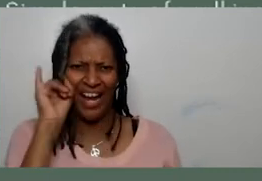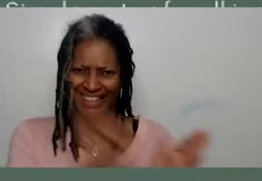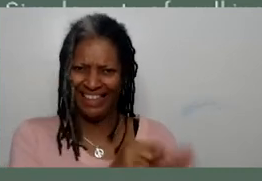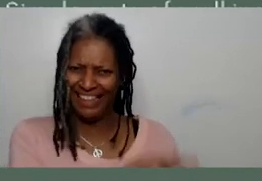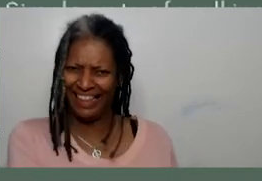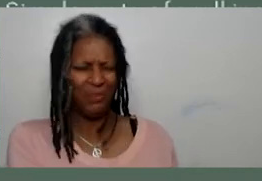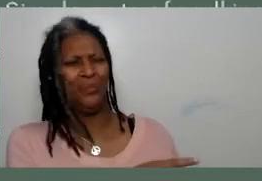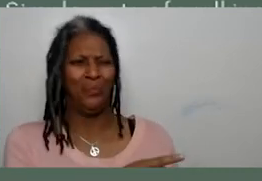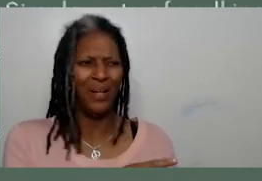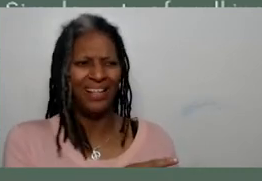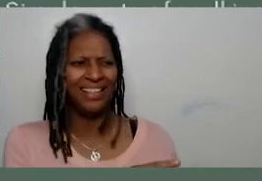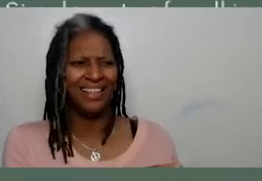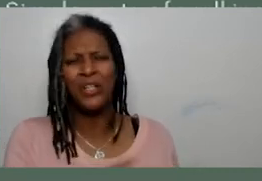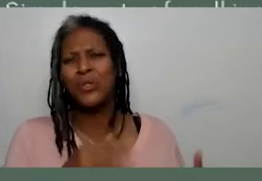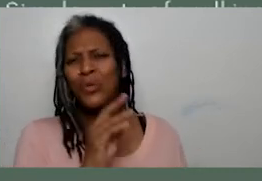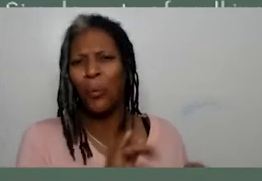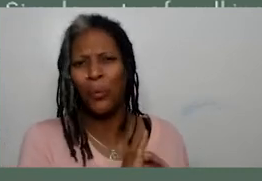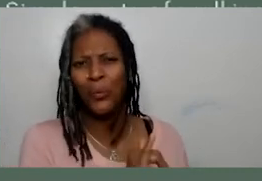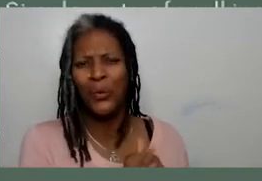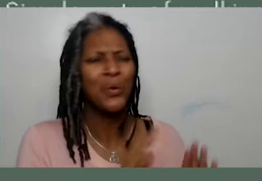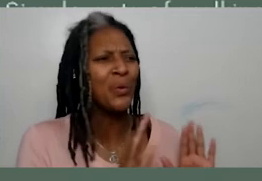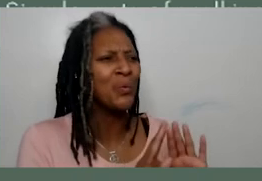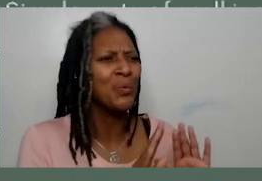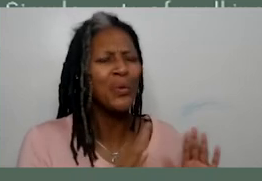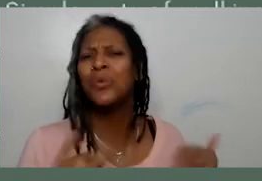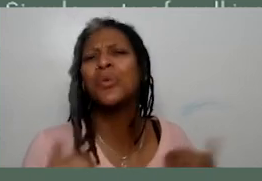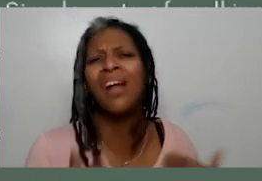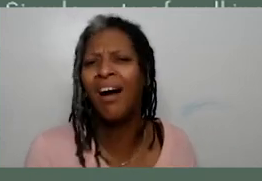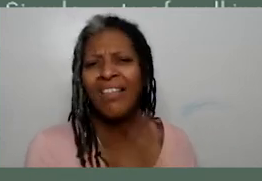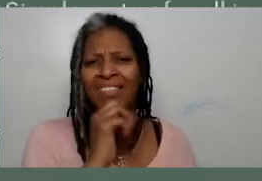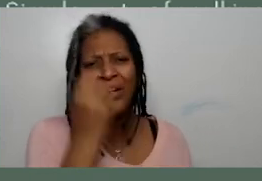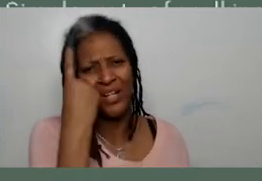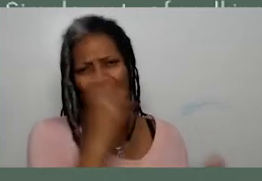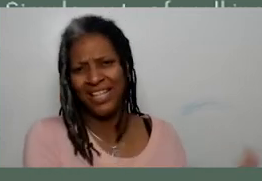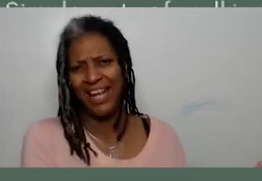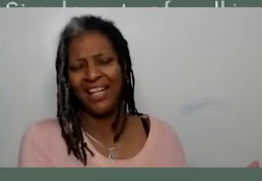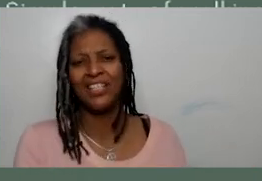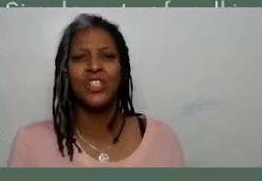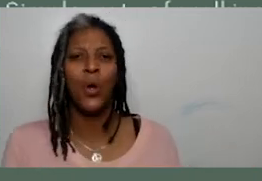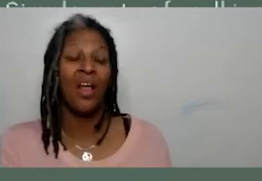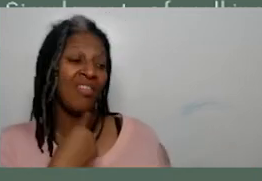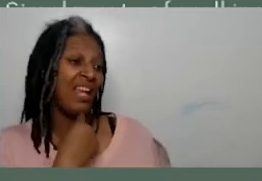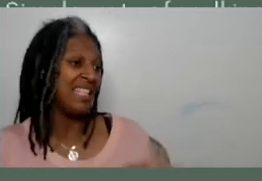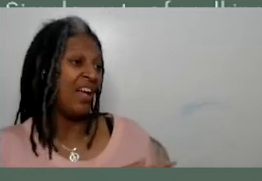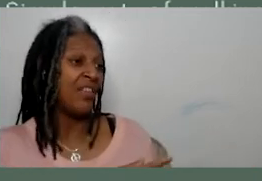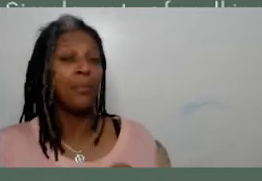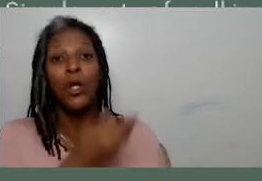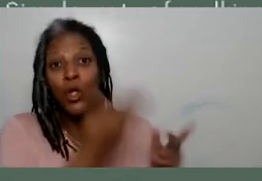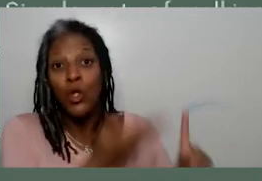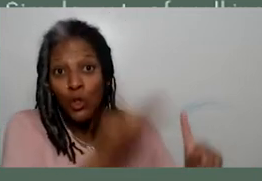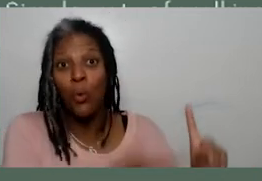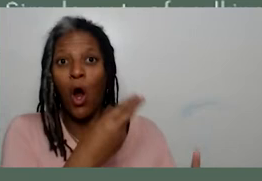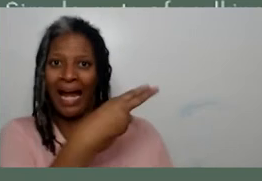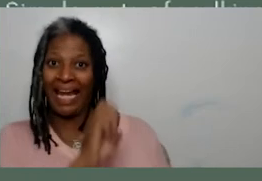trying to conceptualize it in your mind. It's your job to support them. So if you forget that their pronouns today, because they can be fluid depending